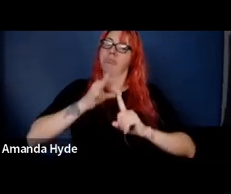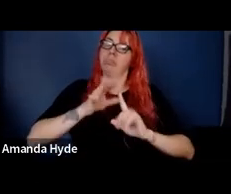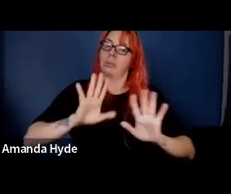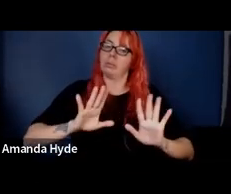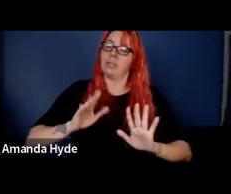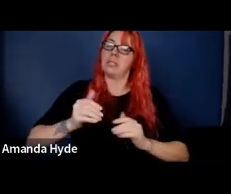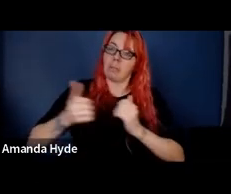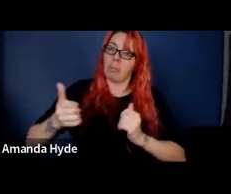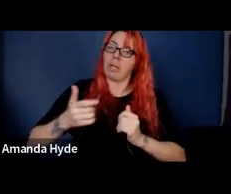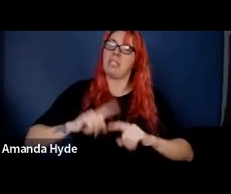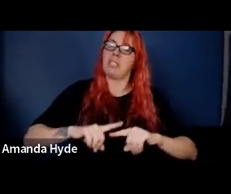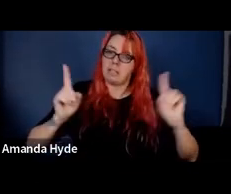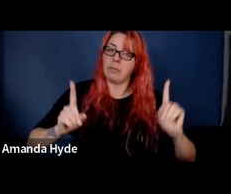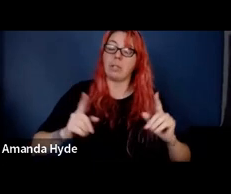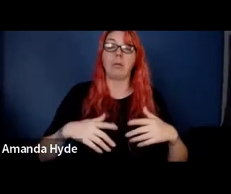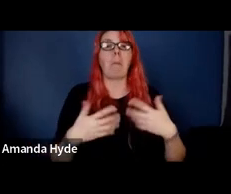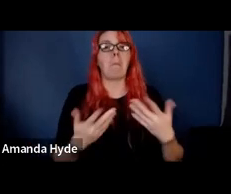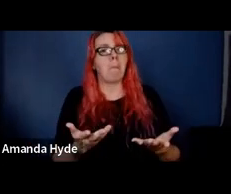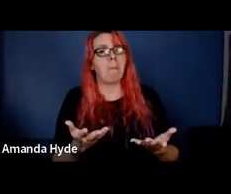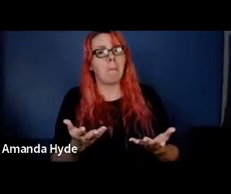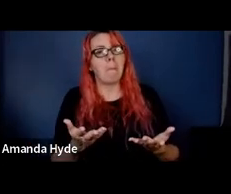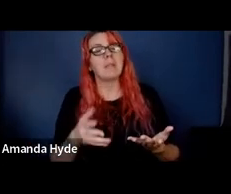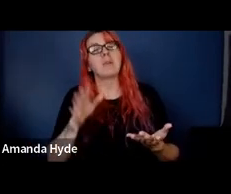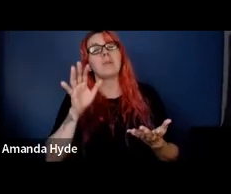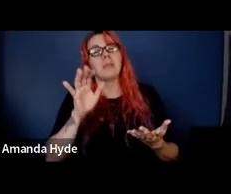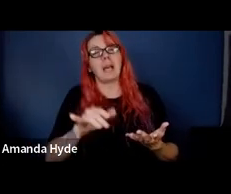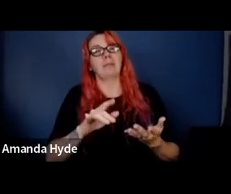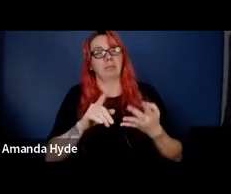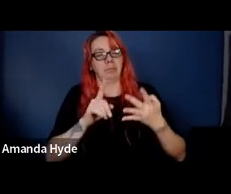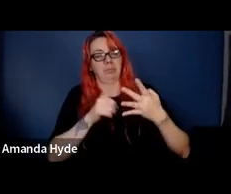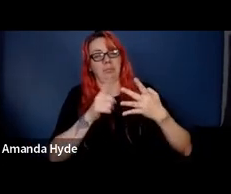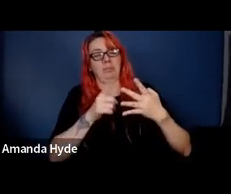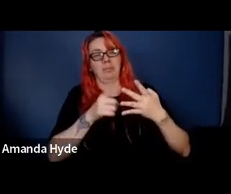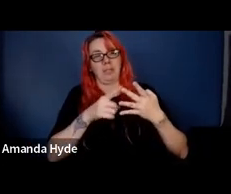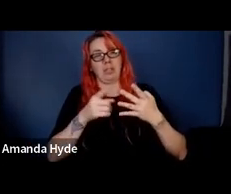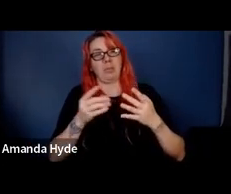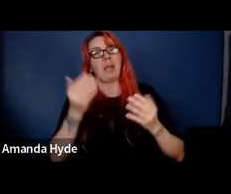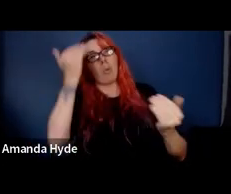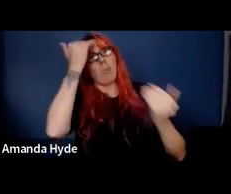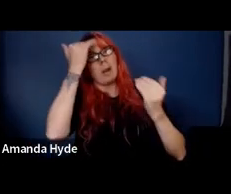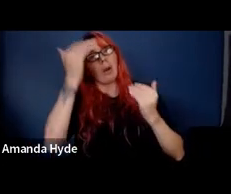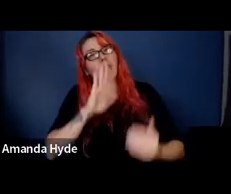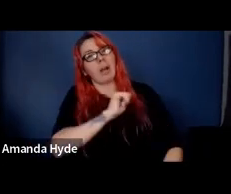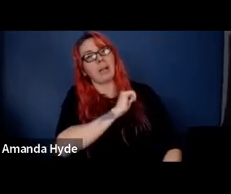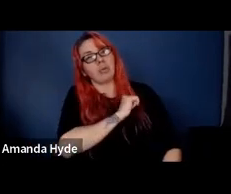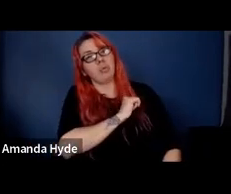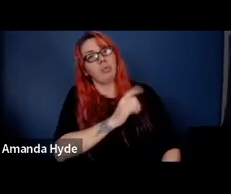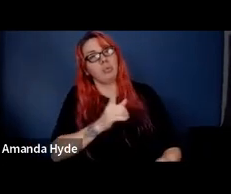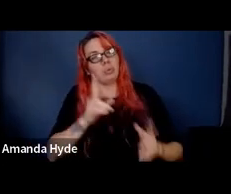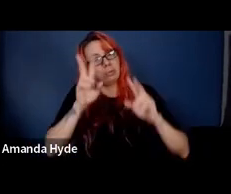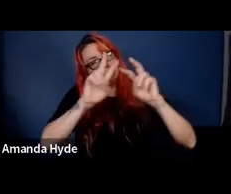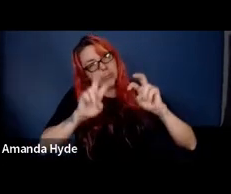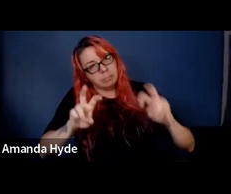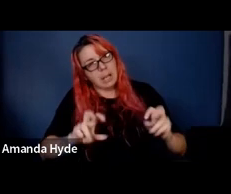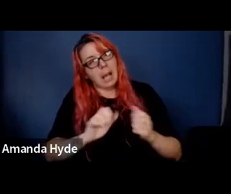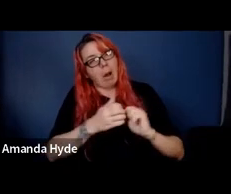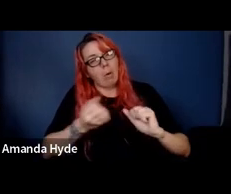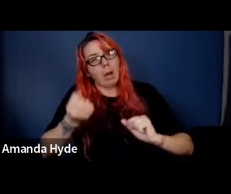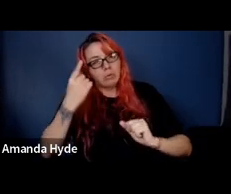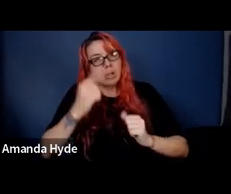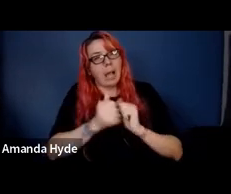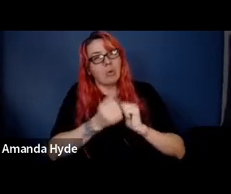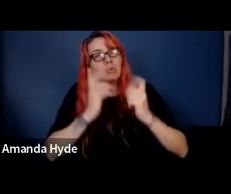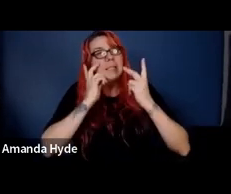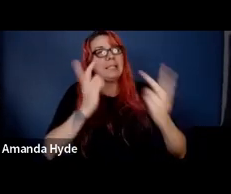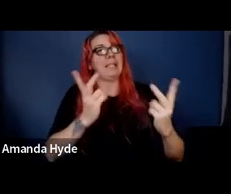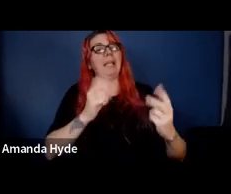with a racially or bisexual orientation or gender identity or any of those things, right? So just to be mindful of how we're understanding that. And then our knowledge